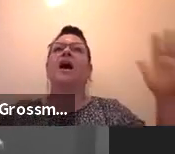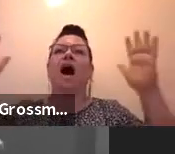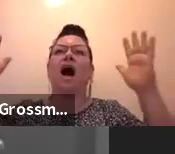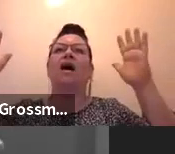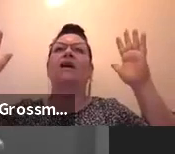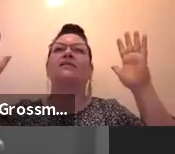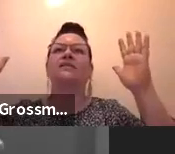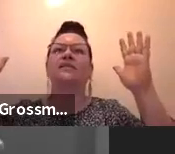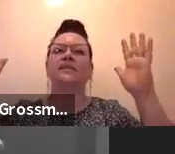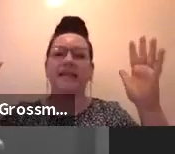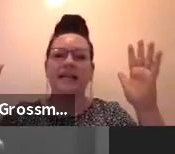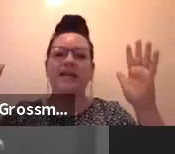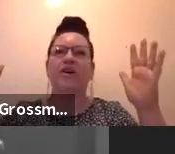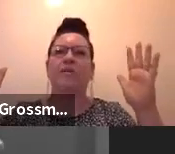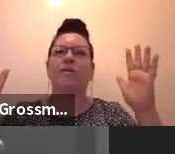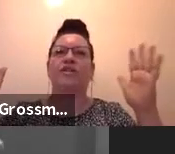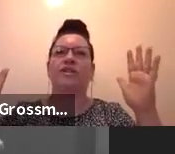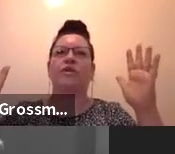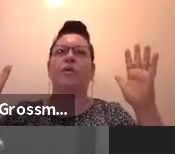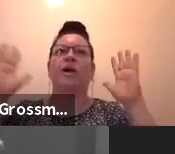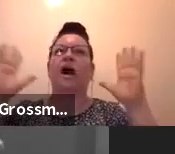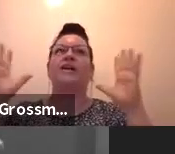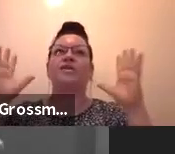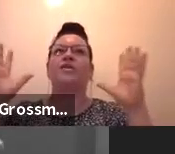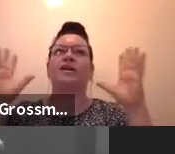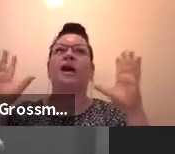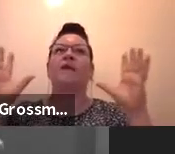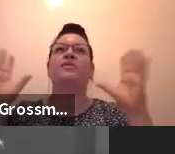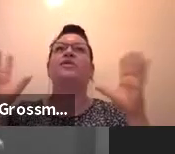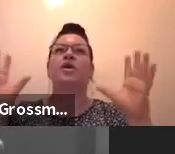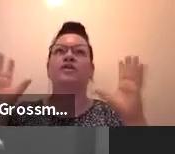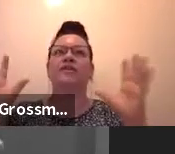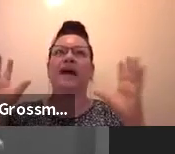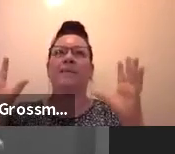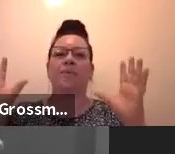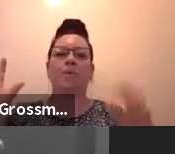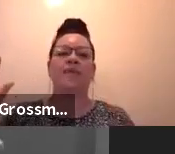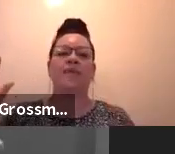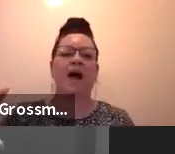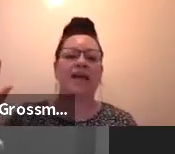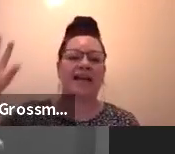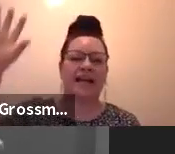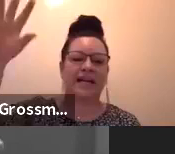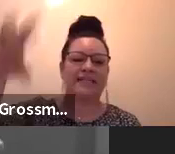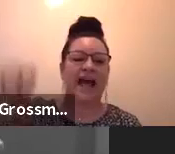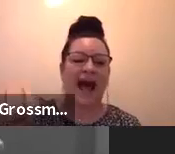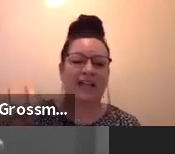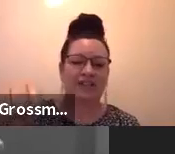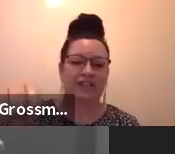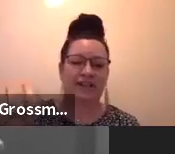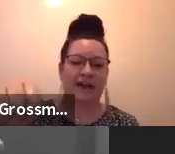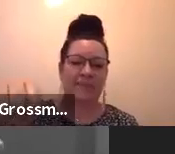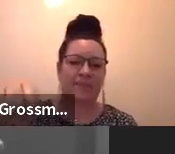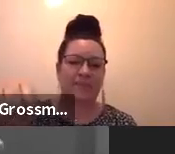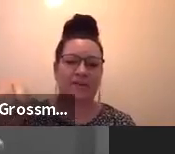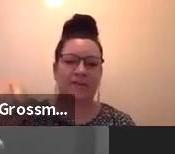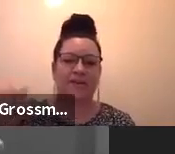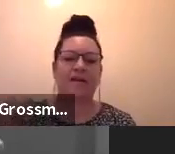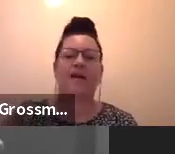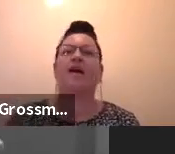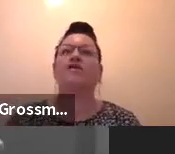basically see your emotions or observe them without getting attached to